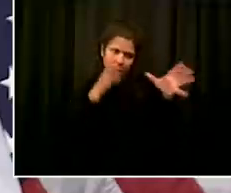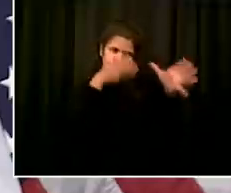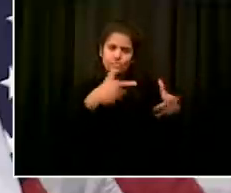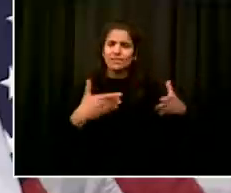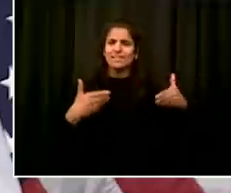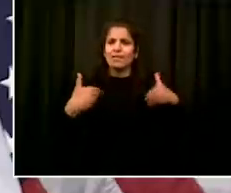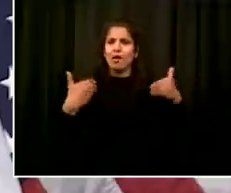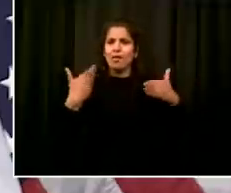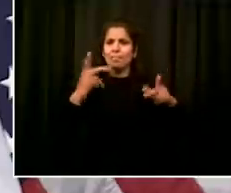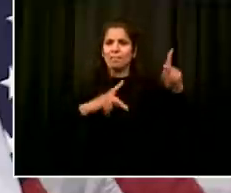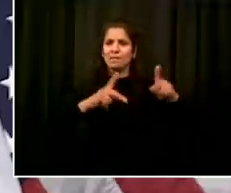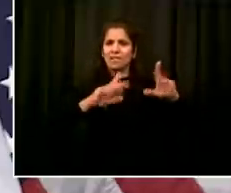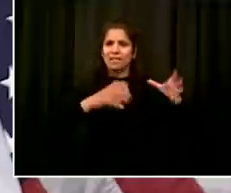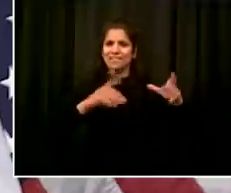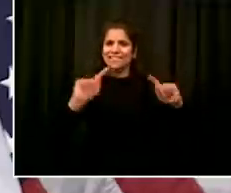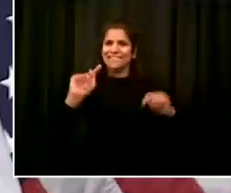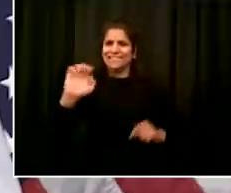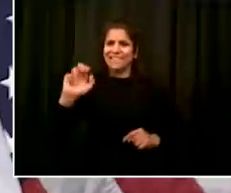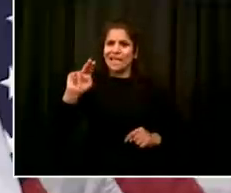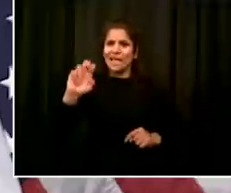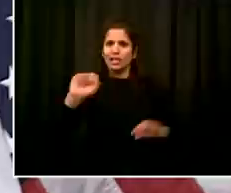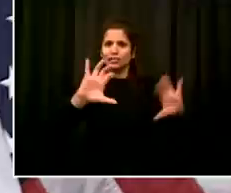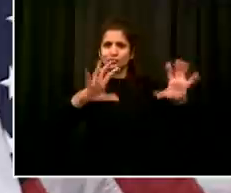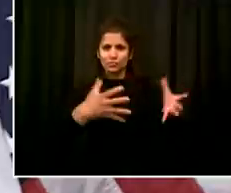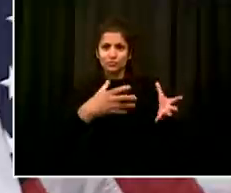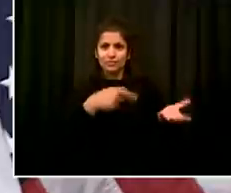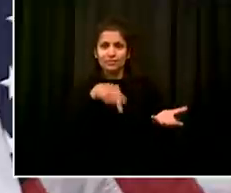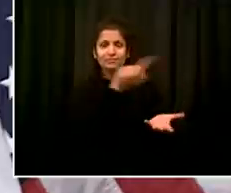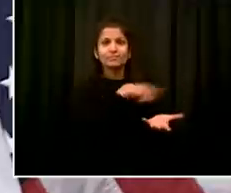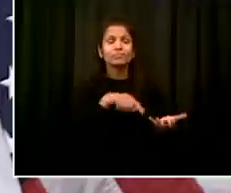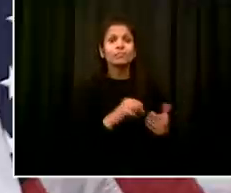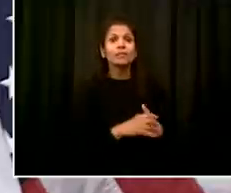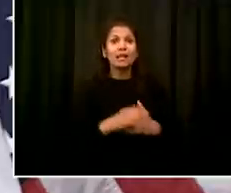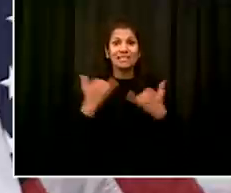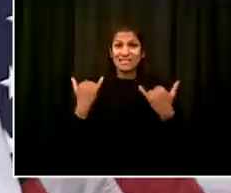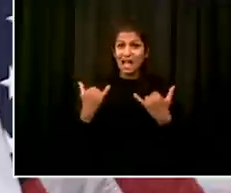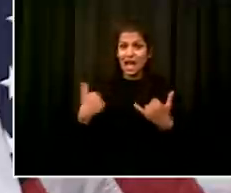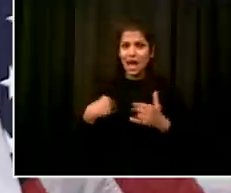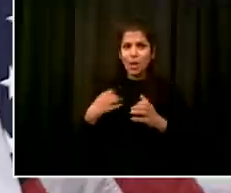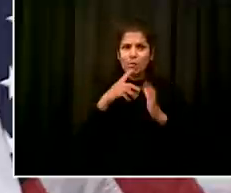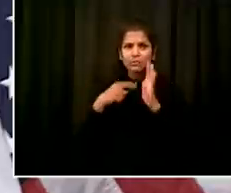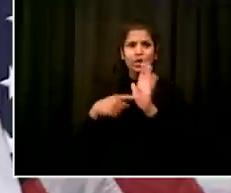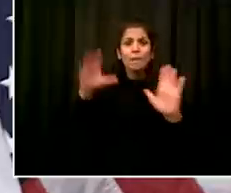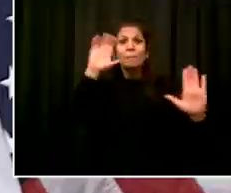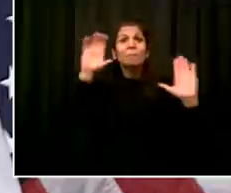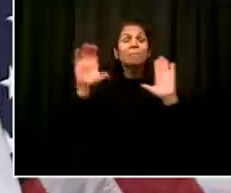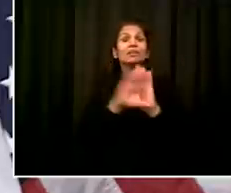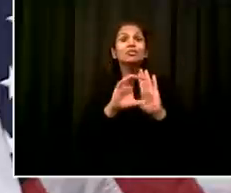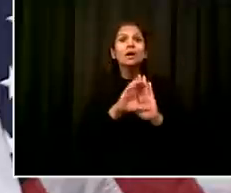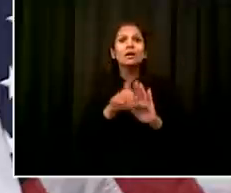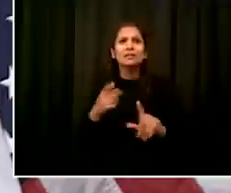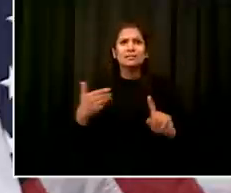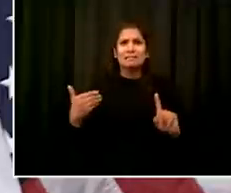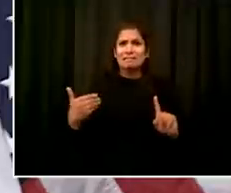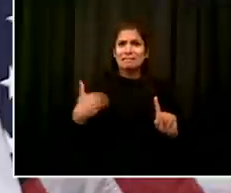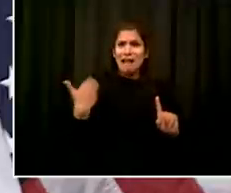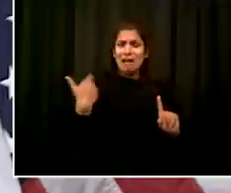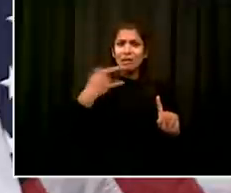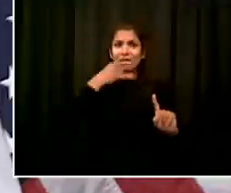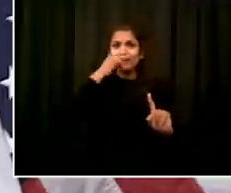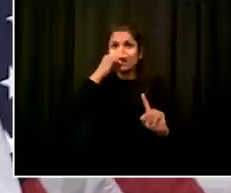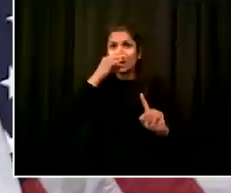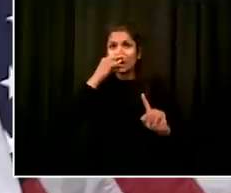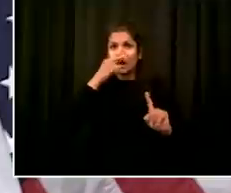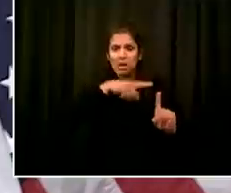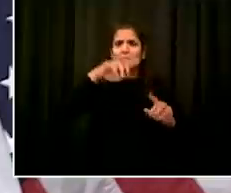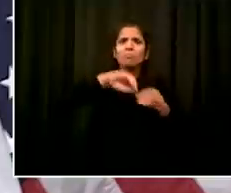Gloria, you and I can talk, Commissioner can talk, but that's the actual on-the-ground reality. Young